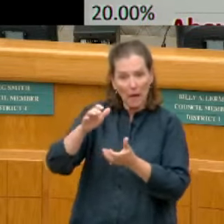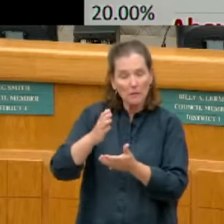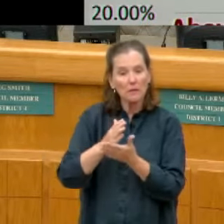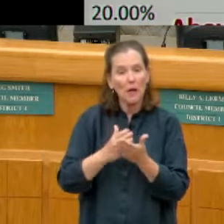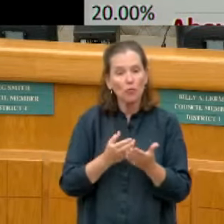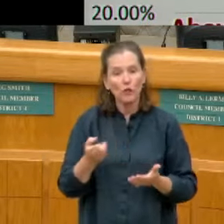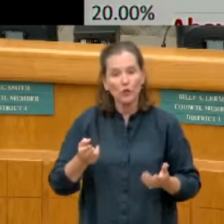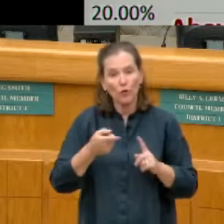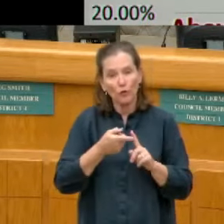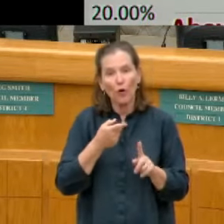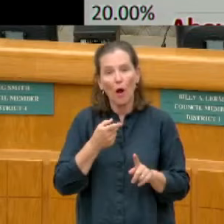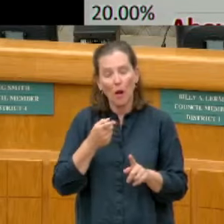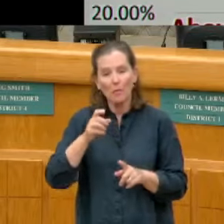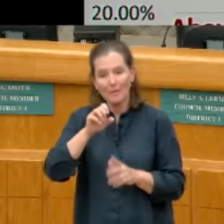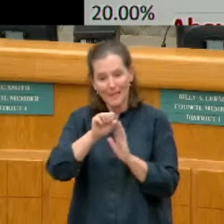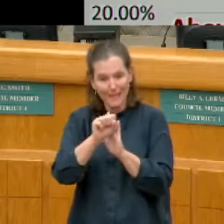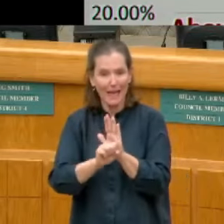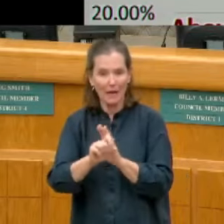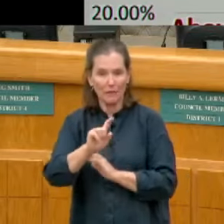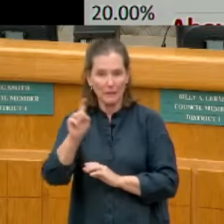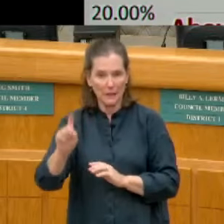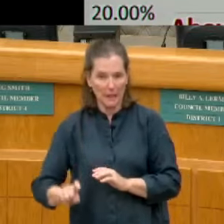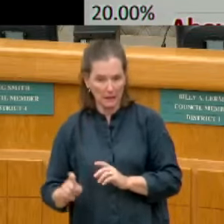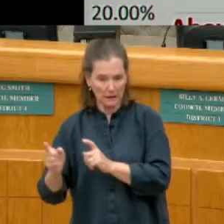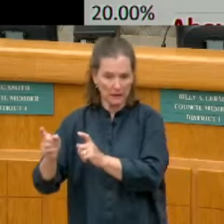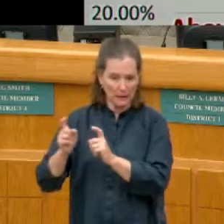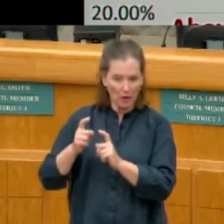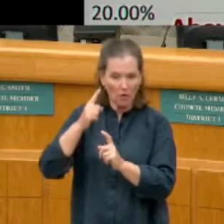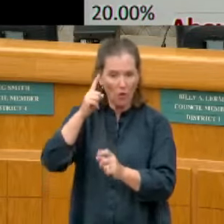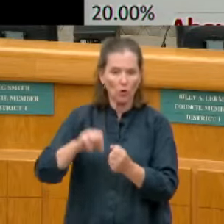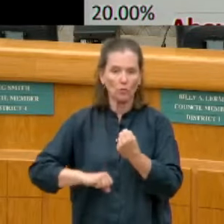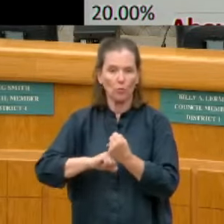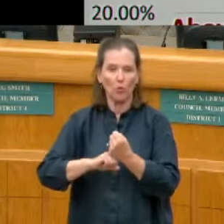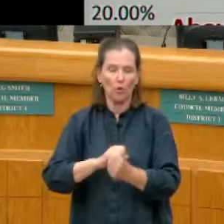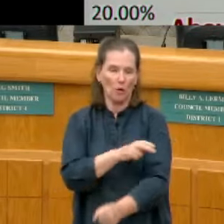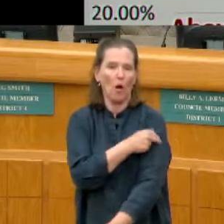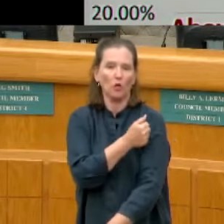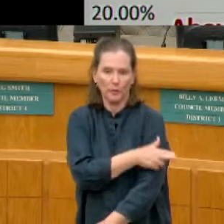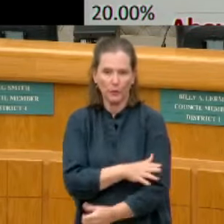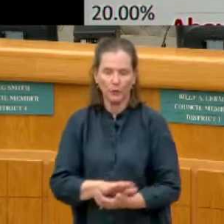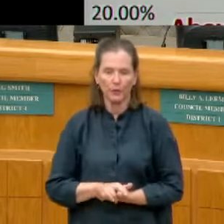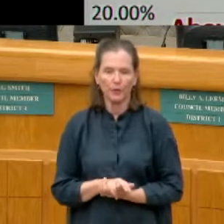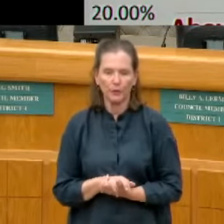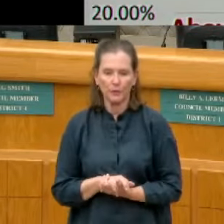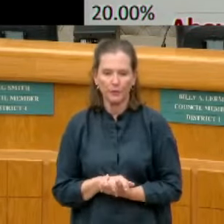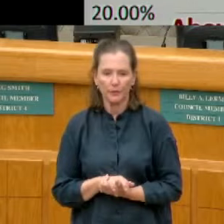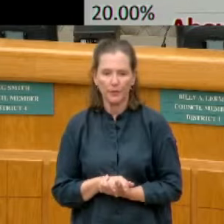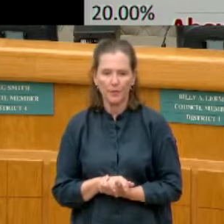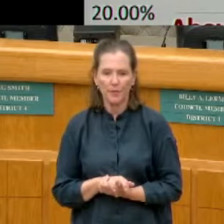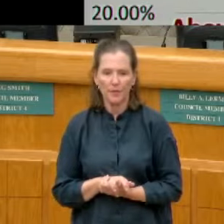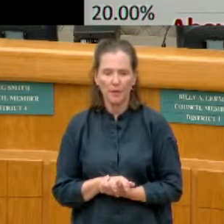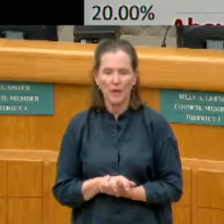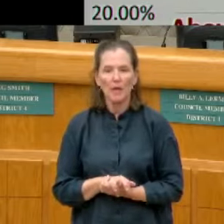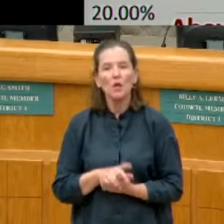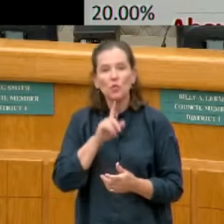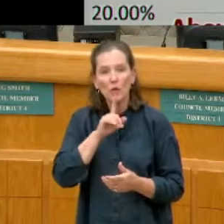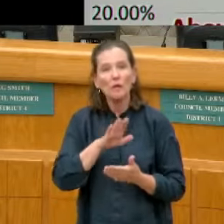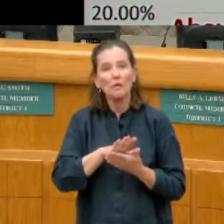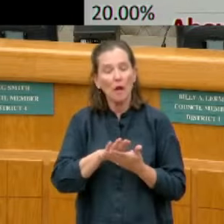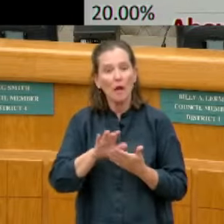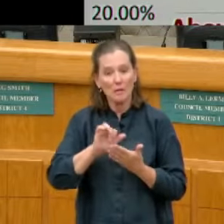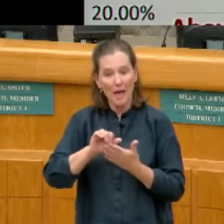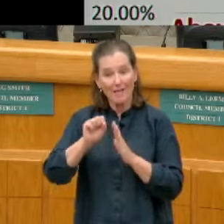of gratitude, and I hope I express it on behalf of all Nueces County residents, that they have responded, they being the state of